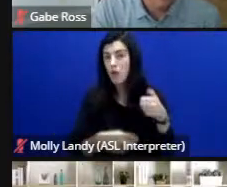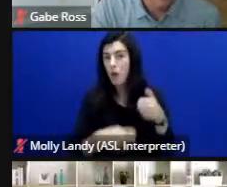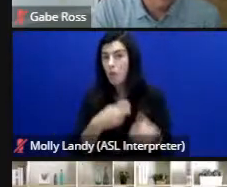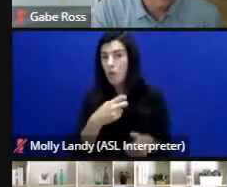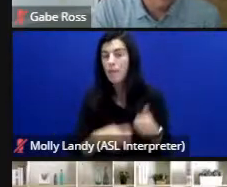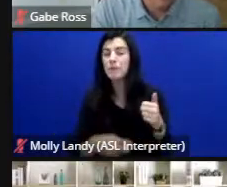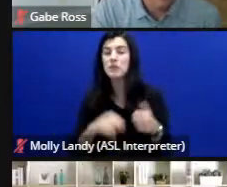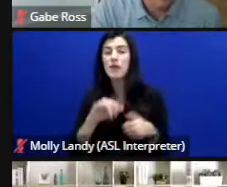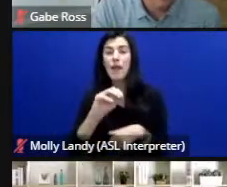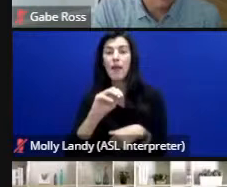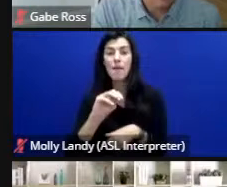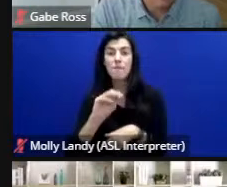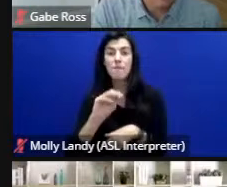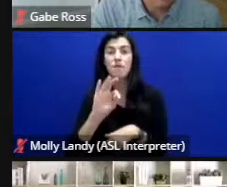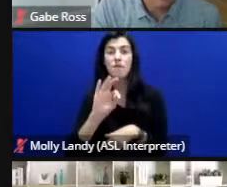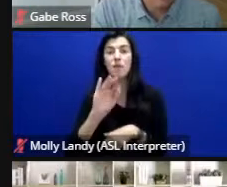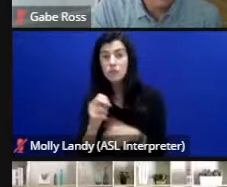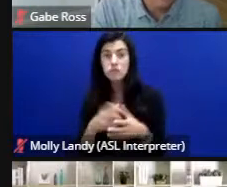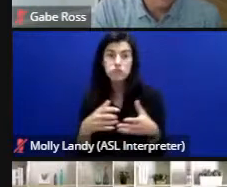inflammation.